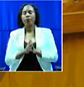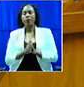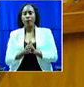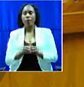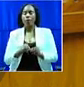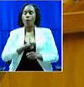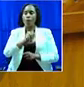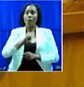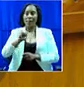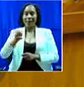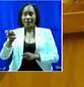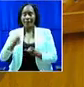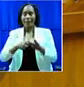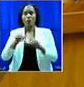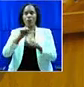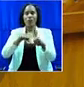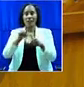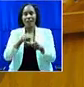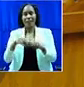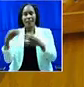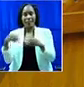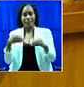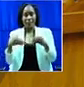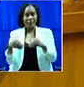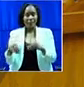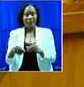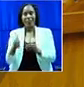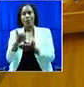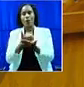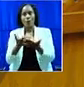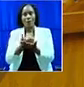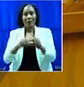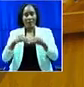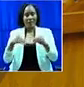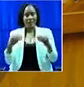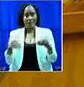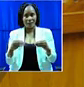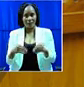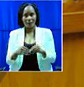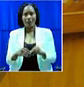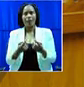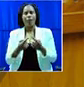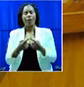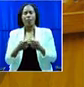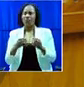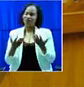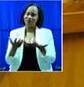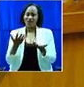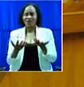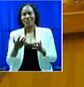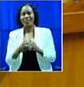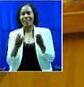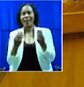movement and social and economic activity, the average number of daily cases has